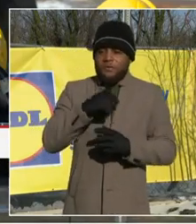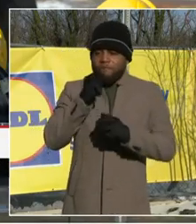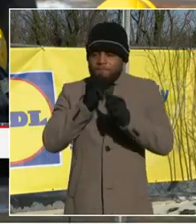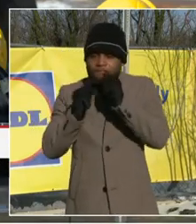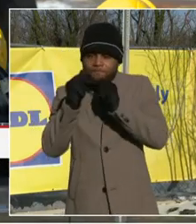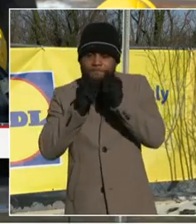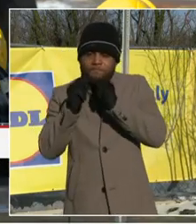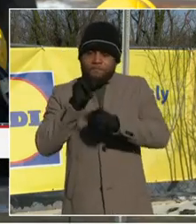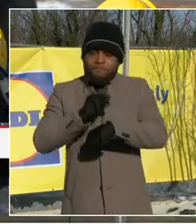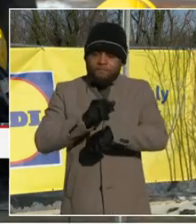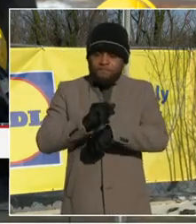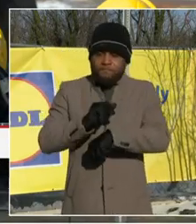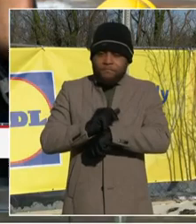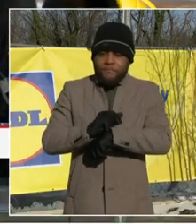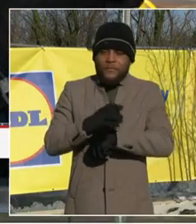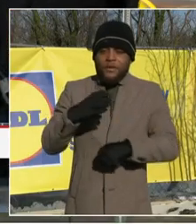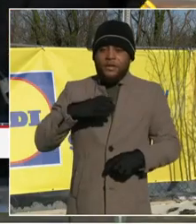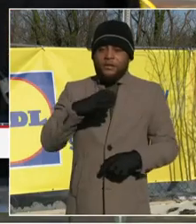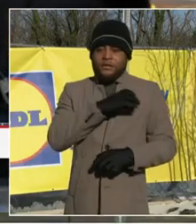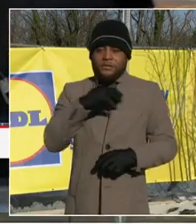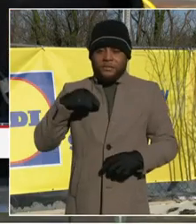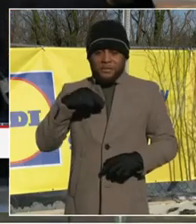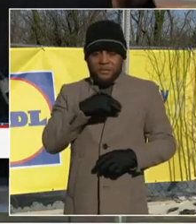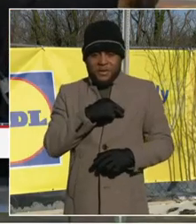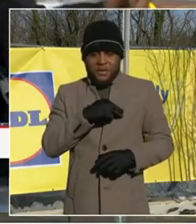Councilmember Gray,